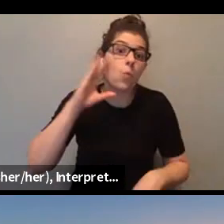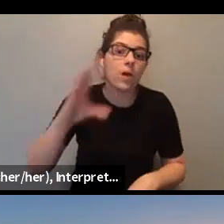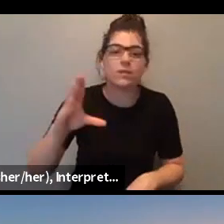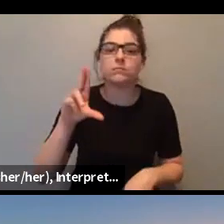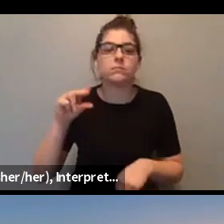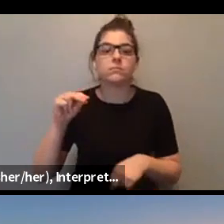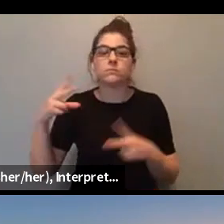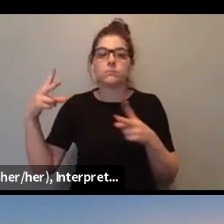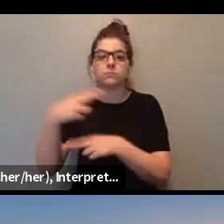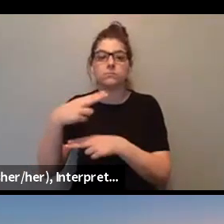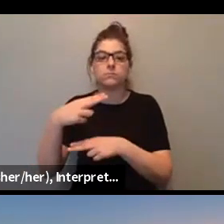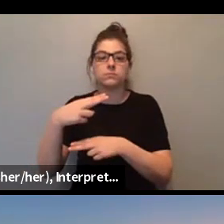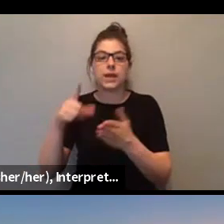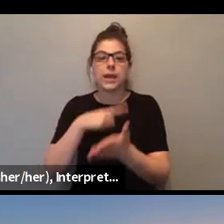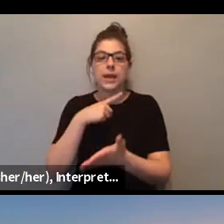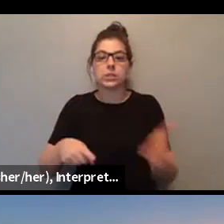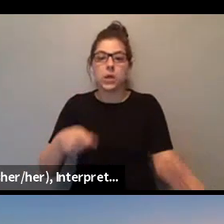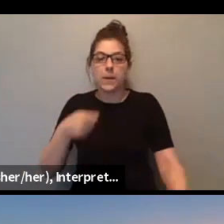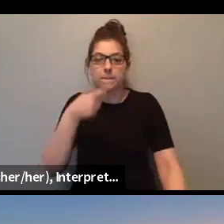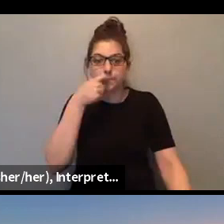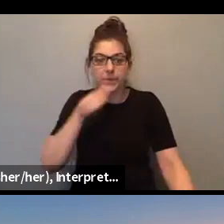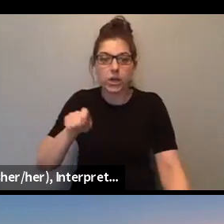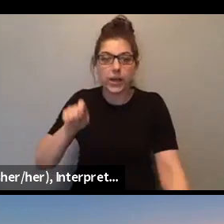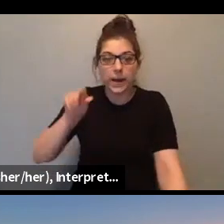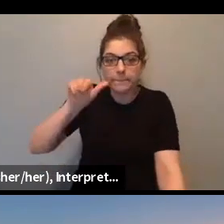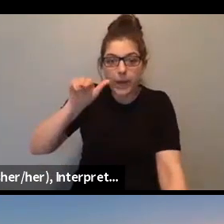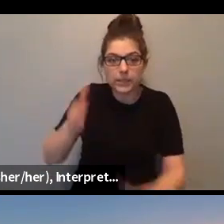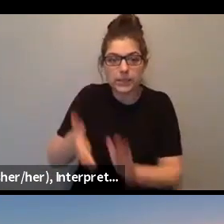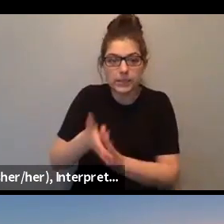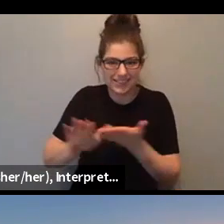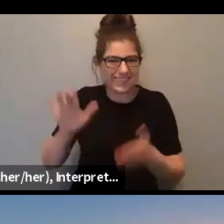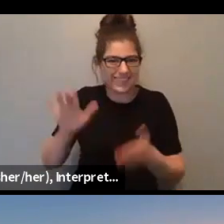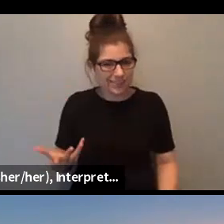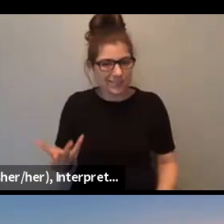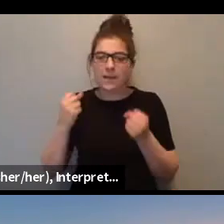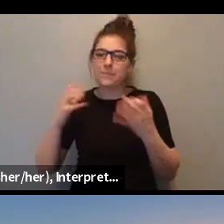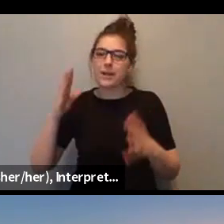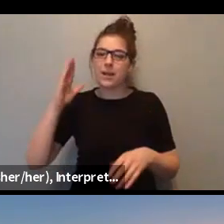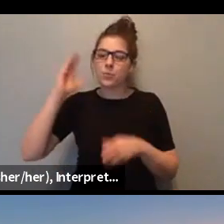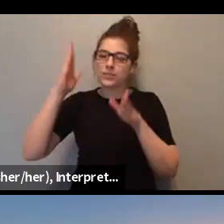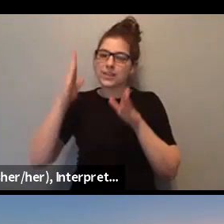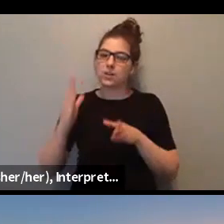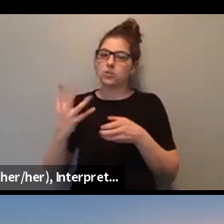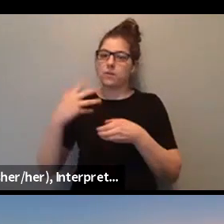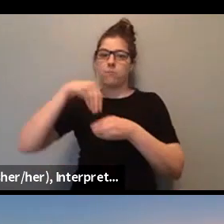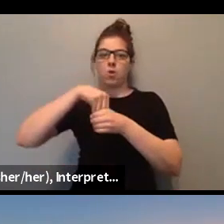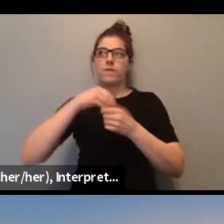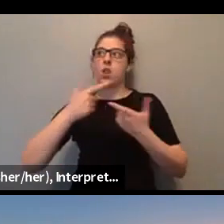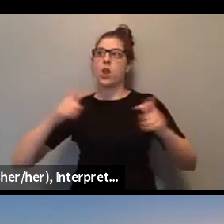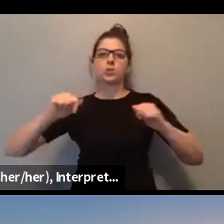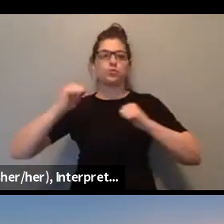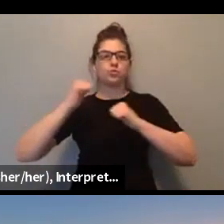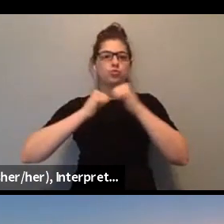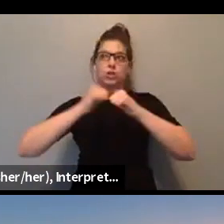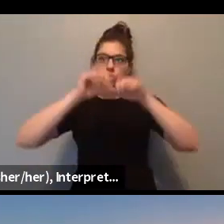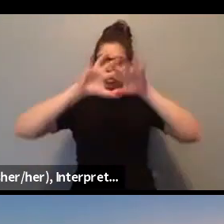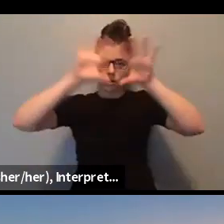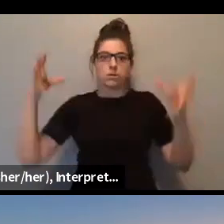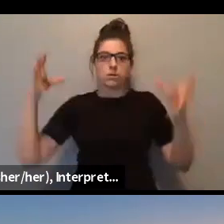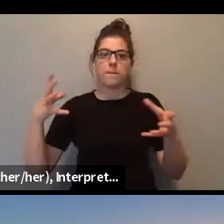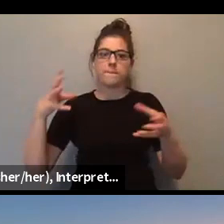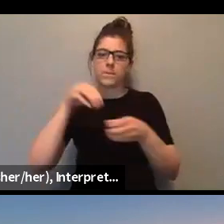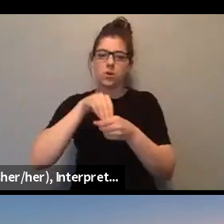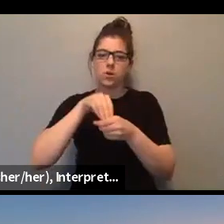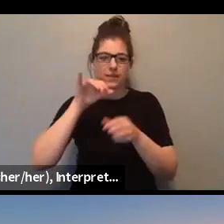As Shane alluded to earlier, many presenters are part of a larger structure. They're part of a municipality or